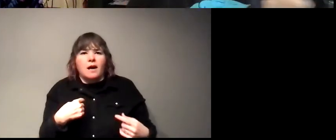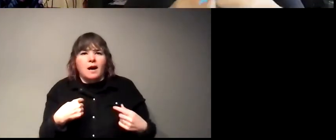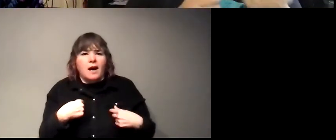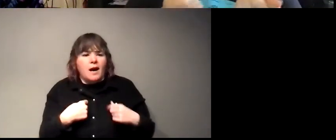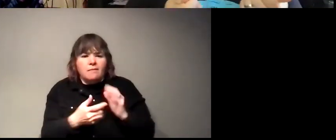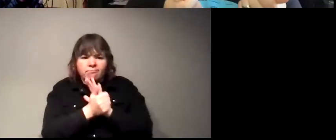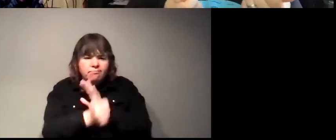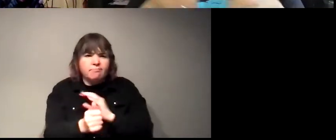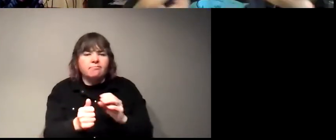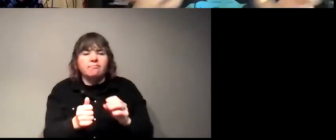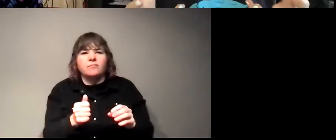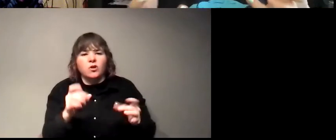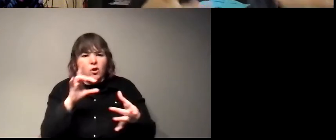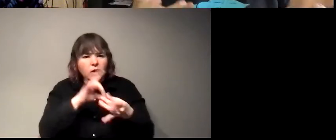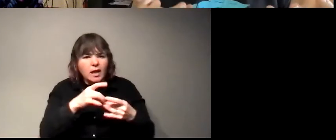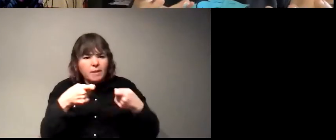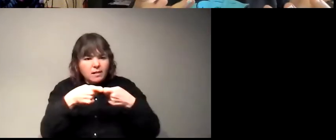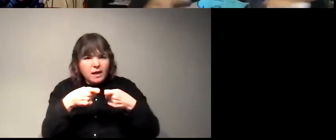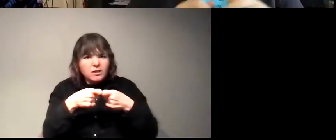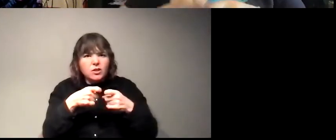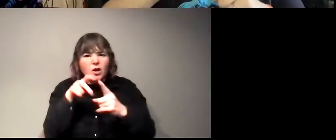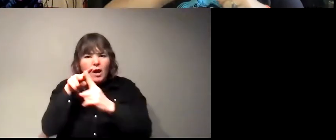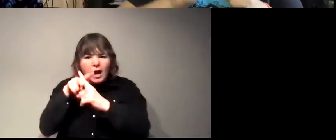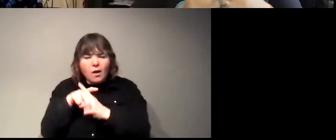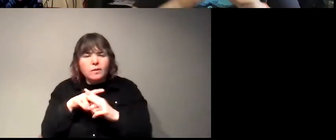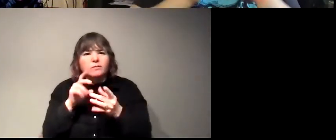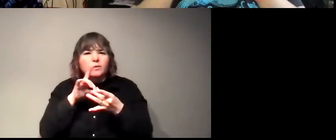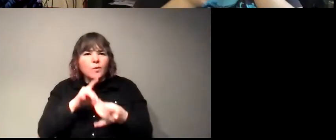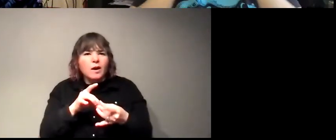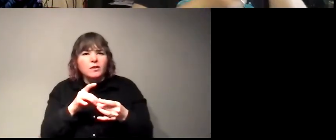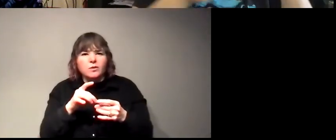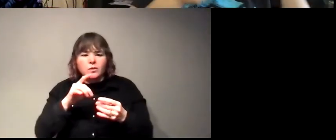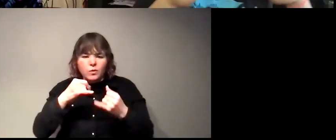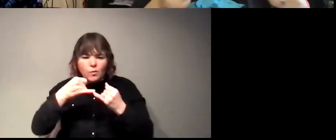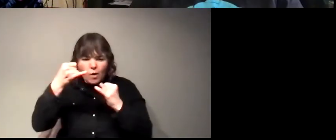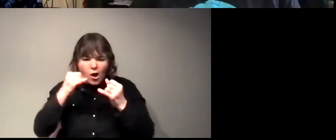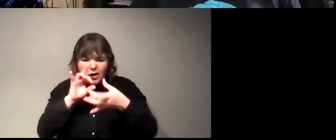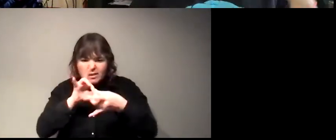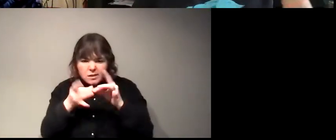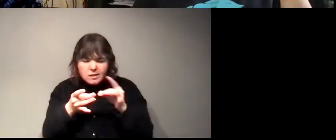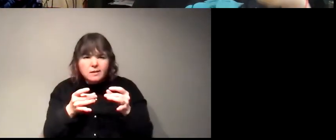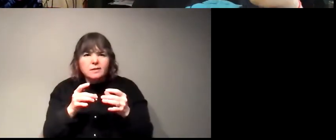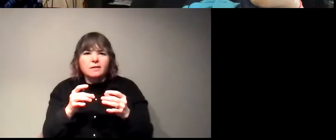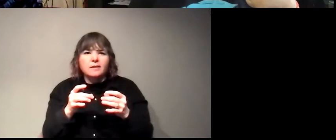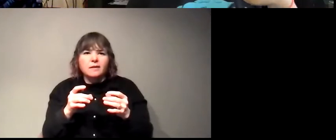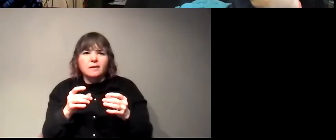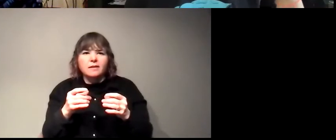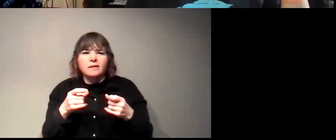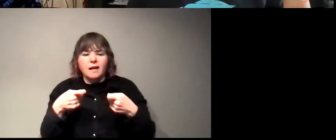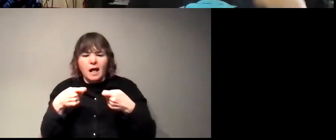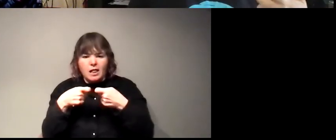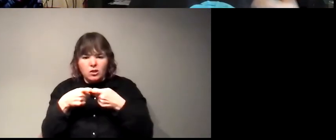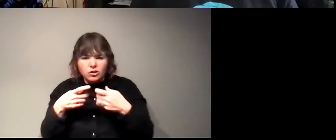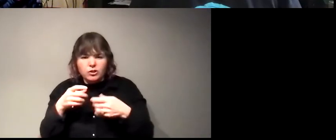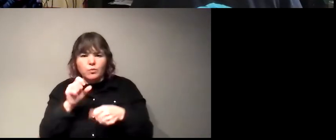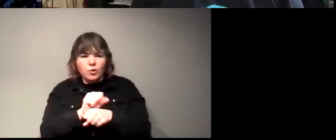at like hooking up electrical outlets that you have to like, deal with the wires and hooking everything up right. Like Hmm. electrician work